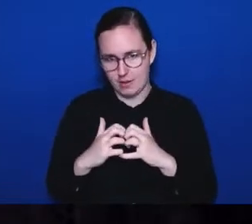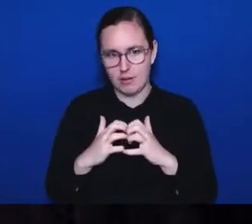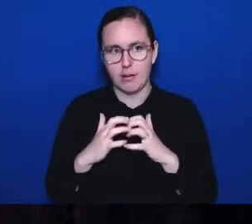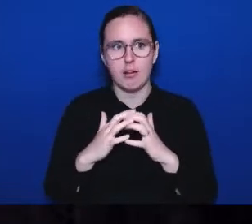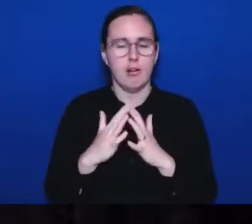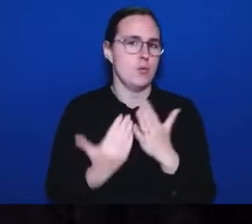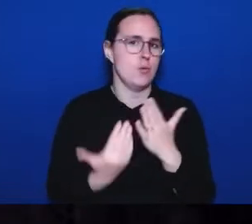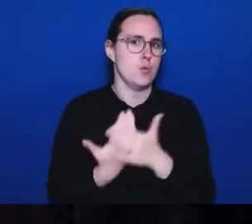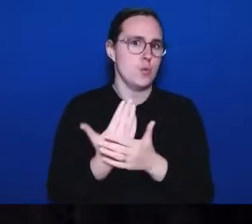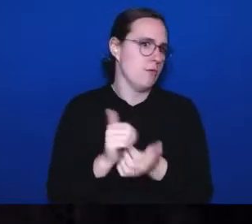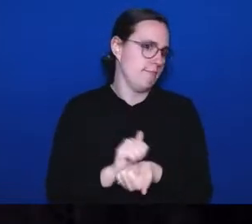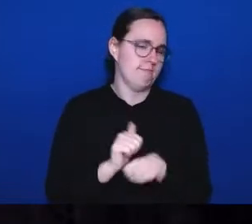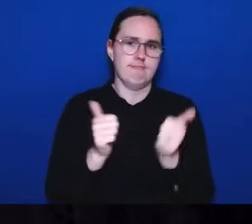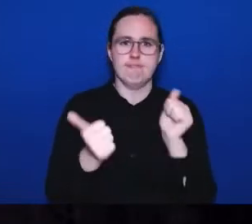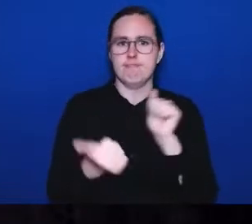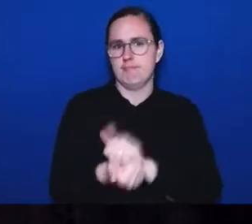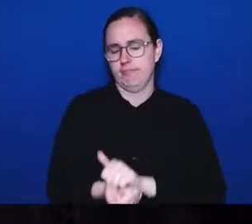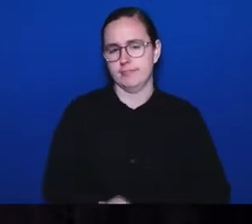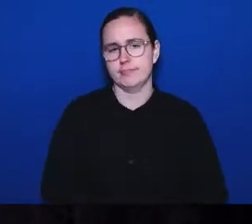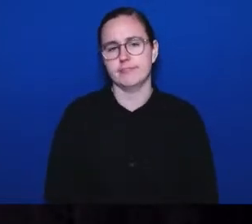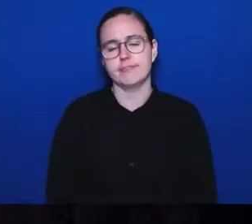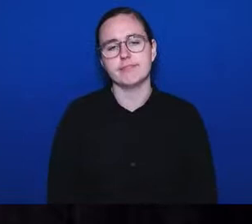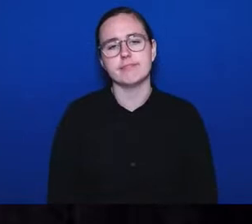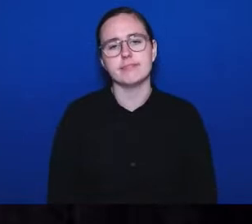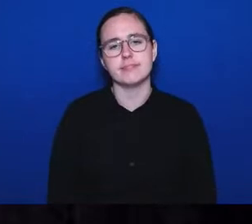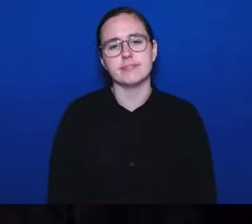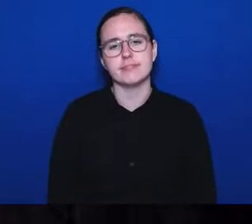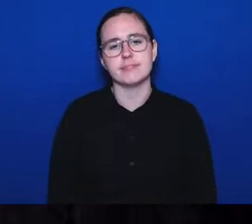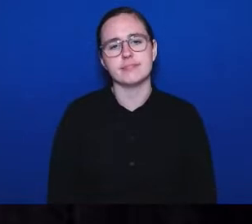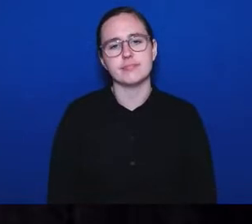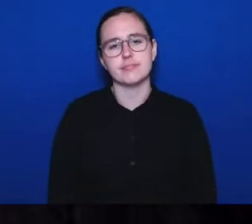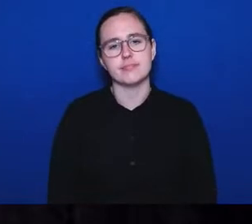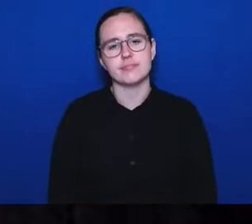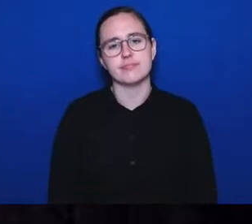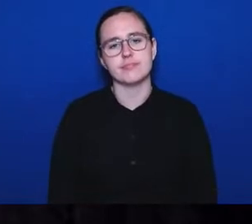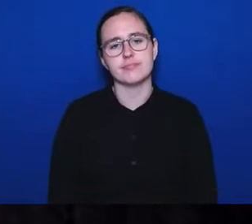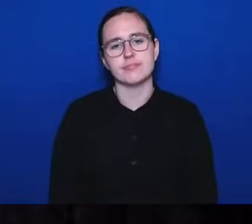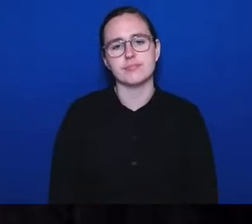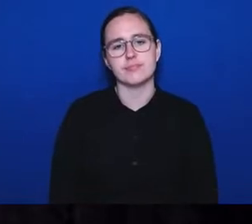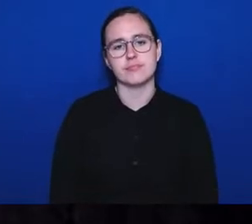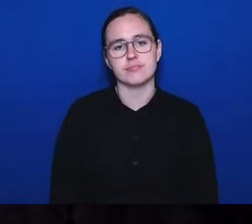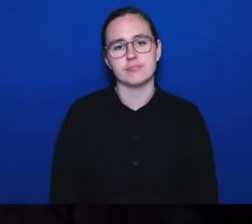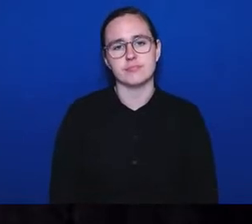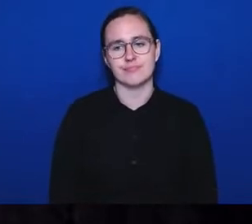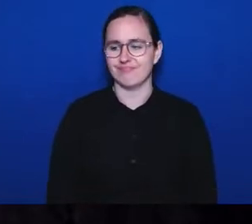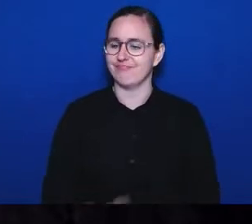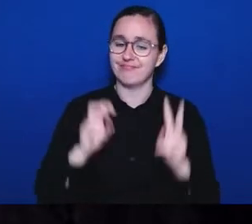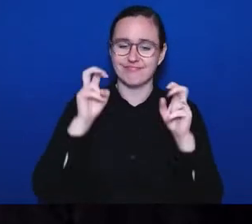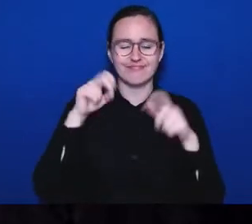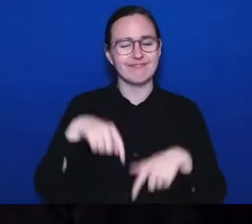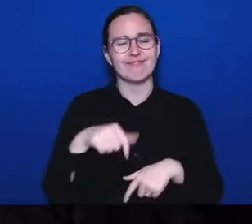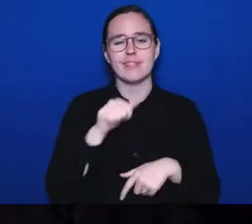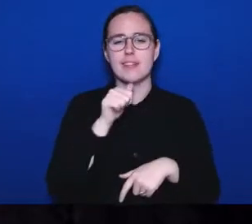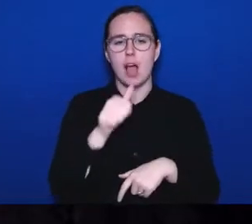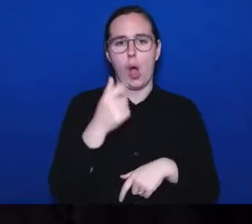strategies, but it's in fact, in this case, 70 strategies linked together. And this is important and foundational to